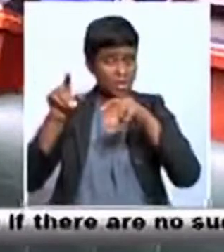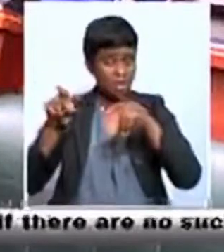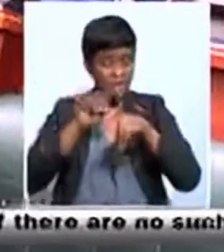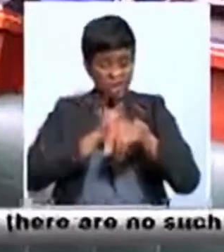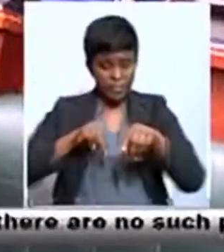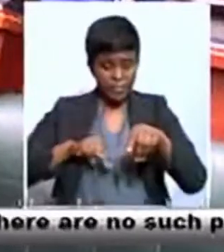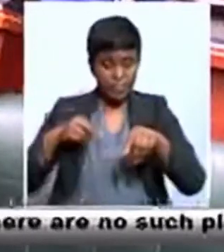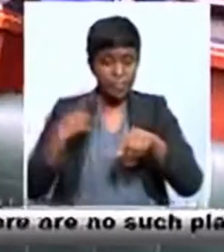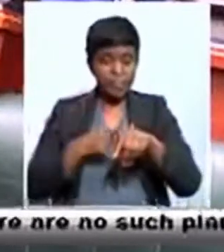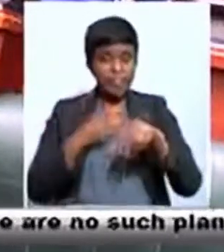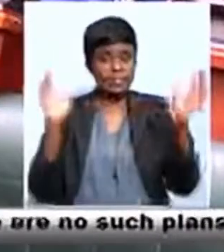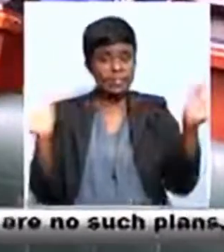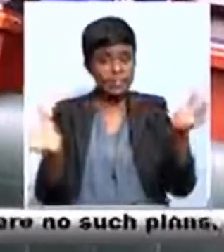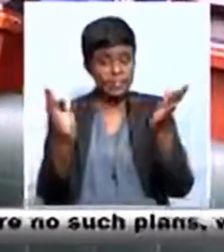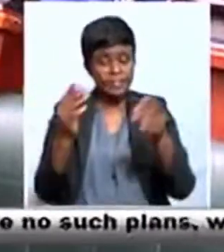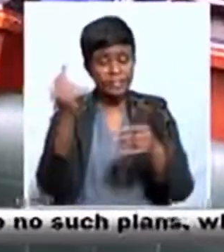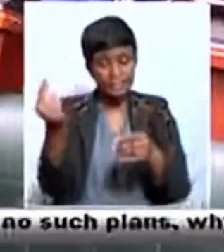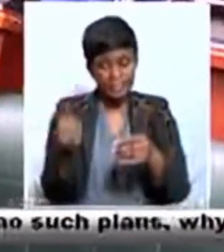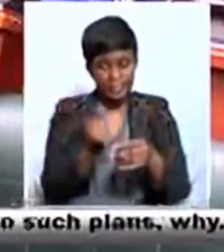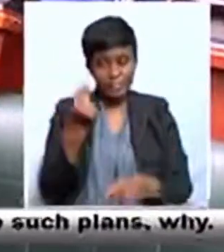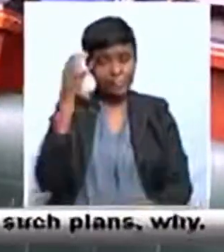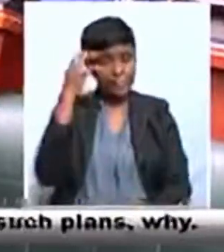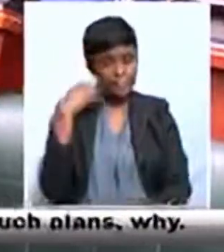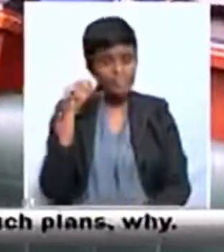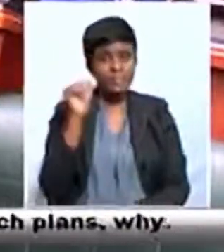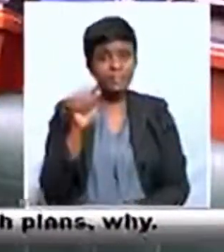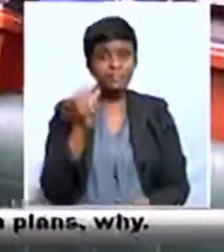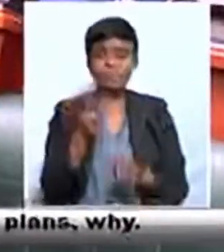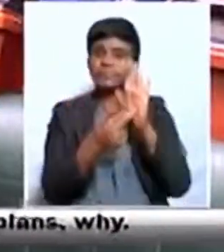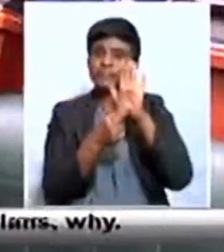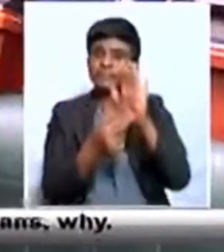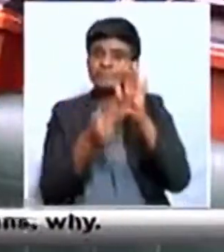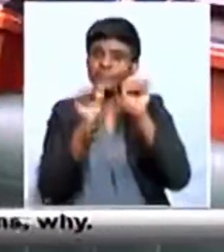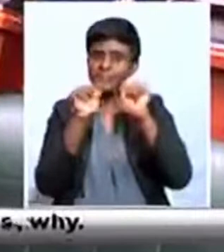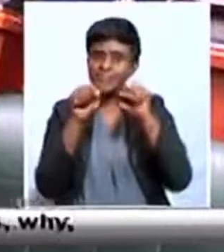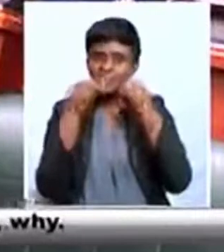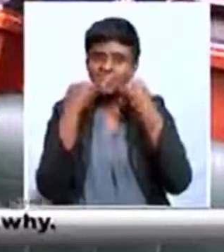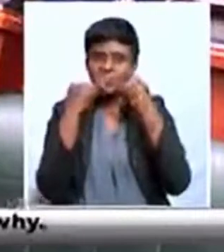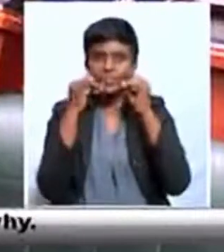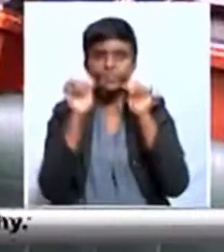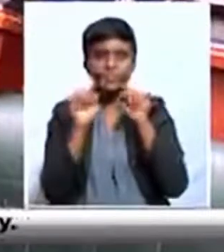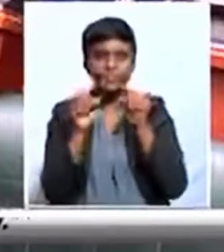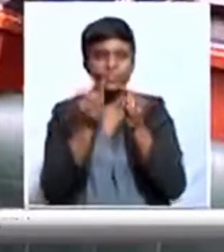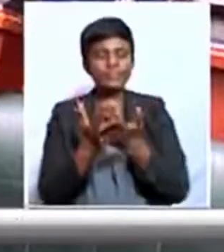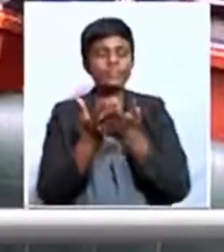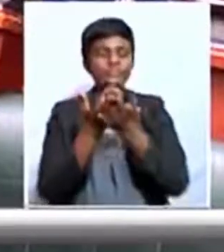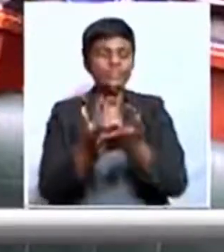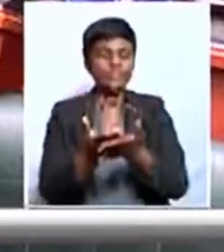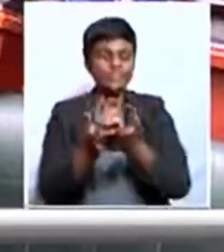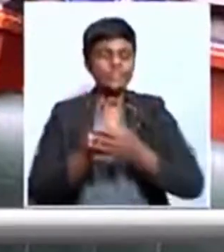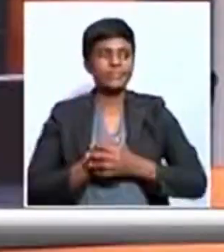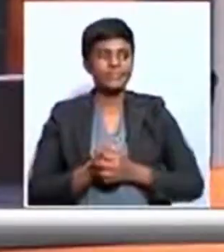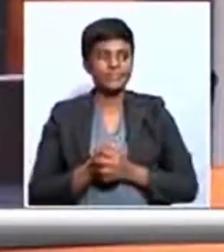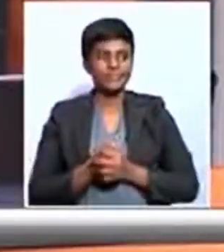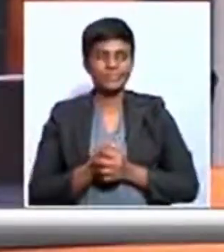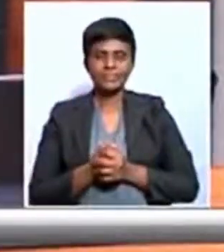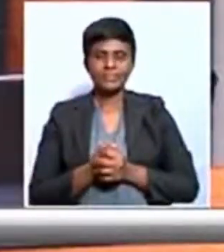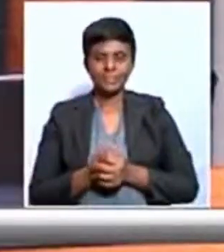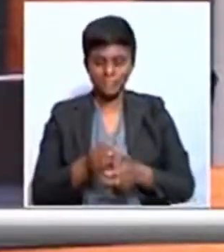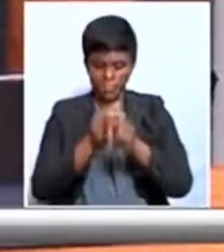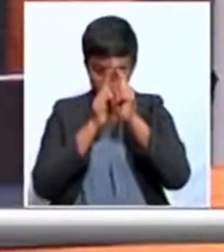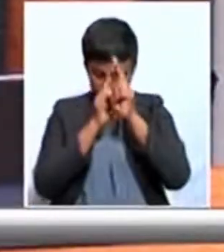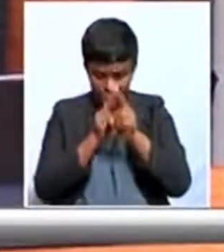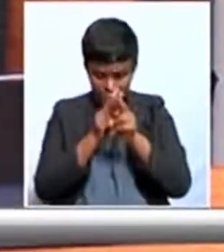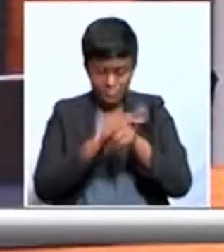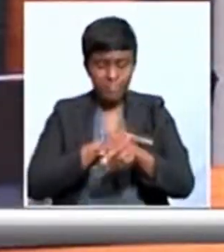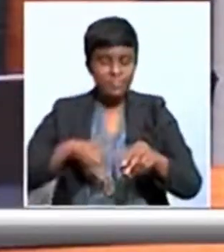Parliament is encouraged to come to our office and we can produce the information required. Submit. The Honorable